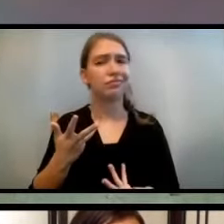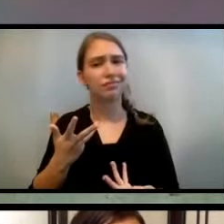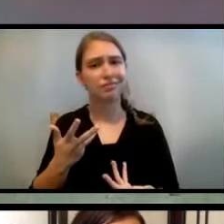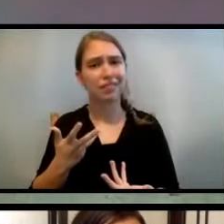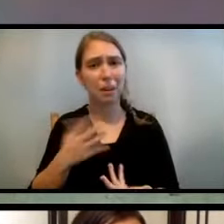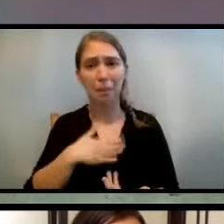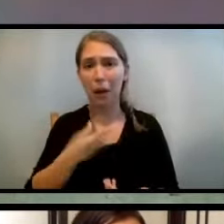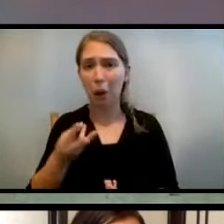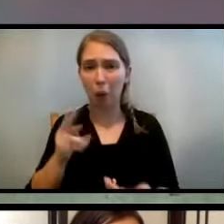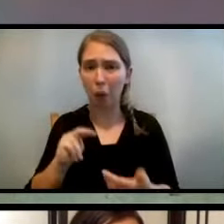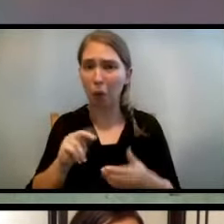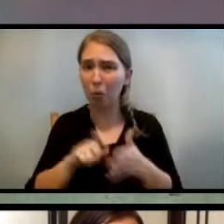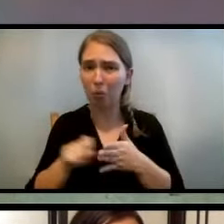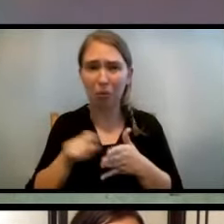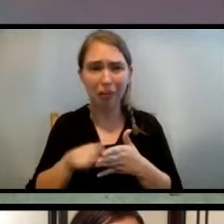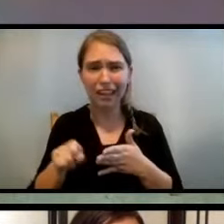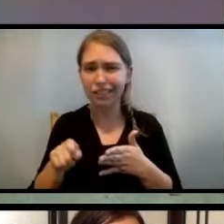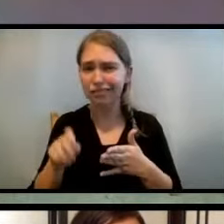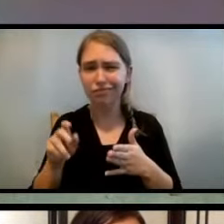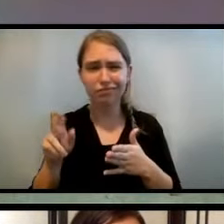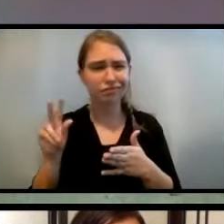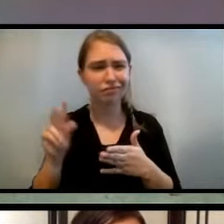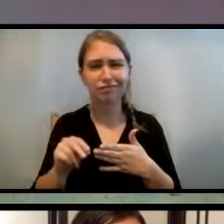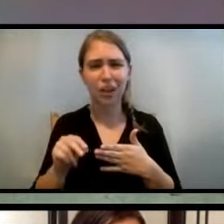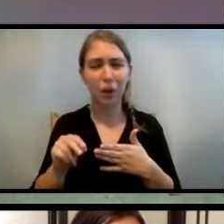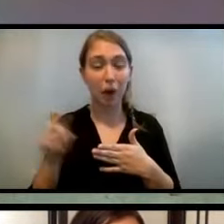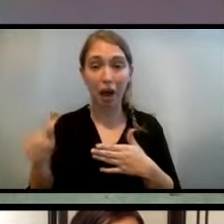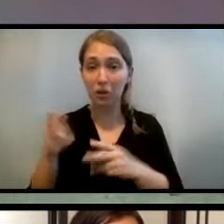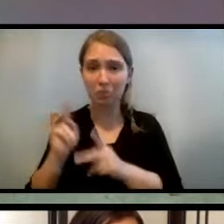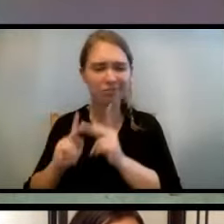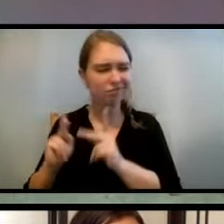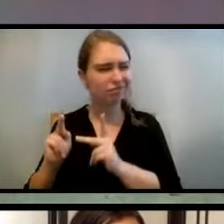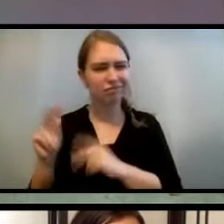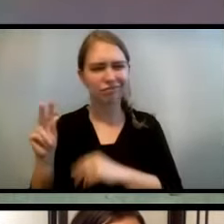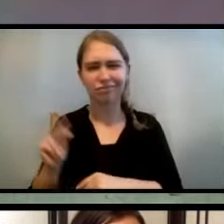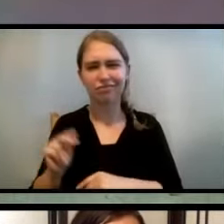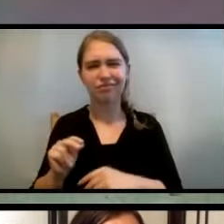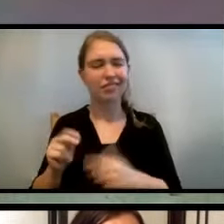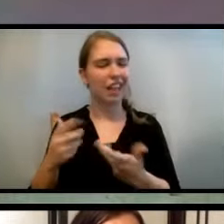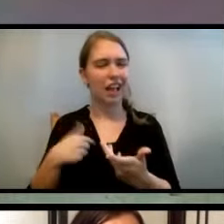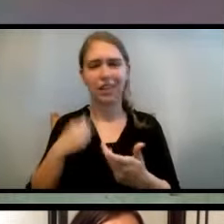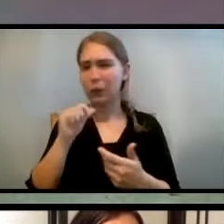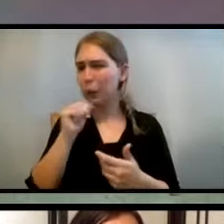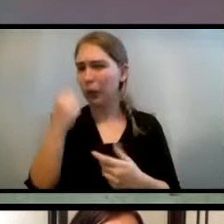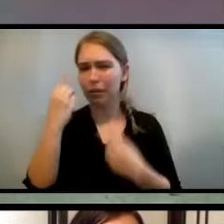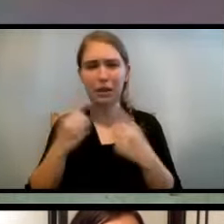own writing, much less anyone else's. So, you know,